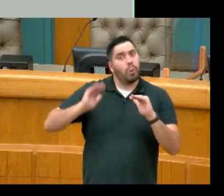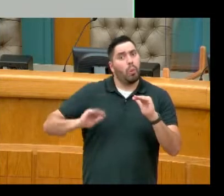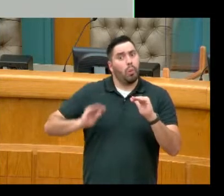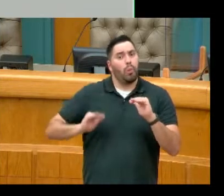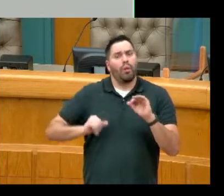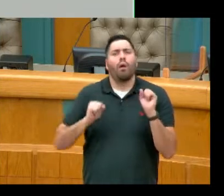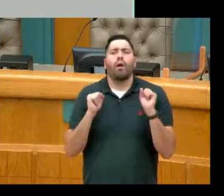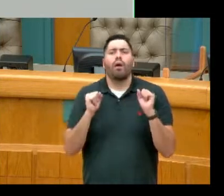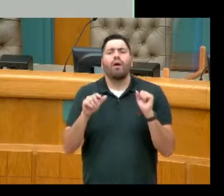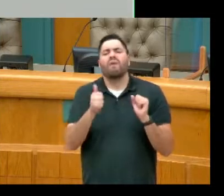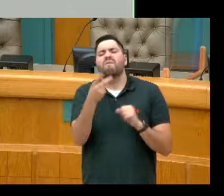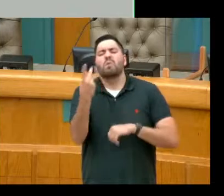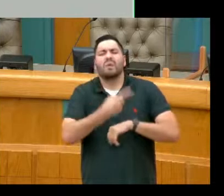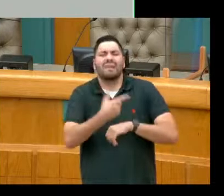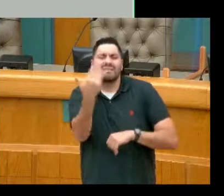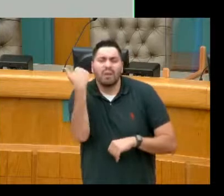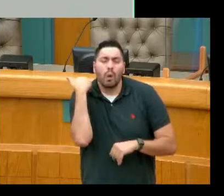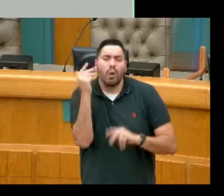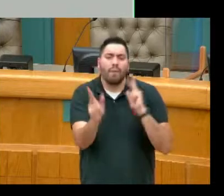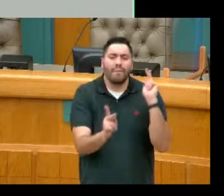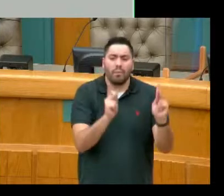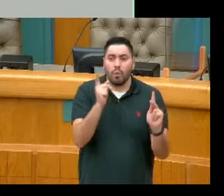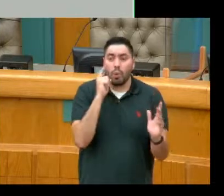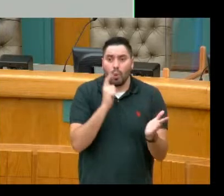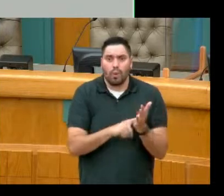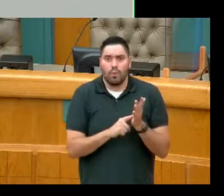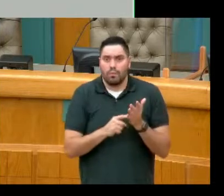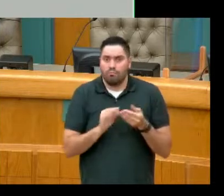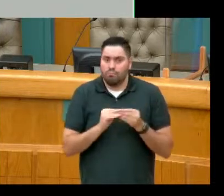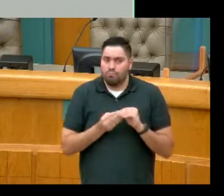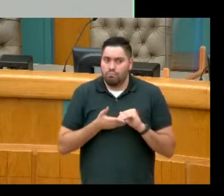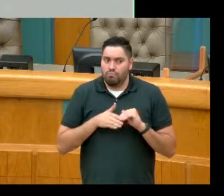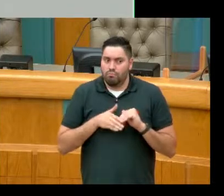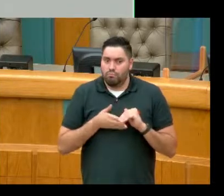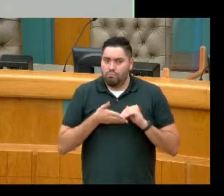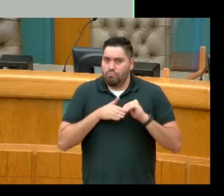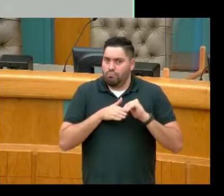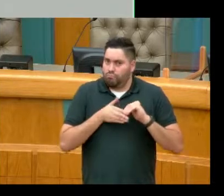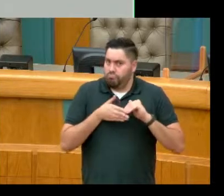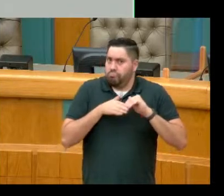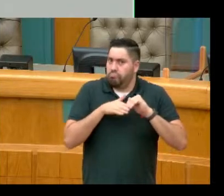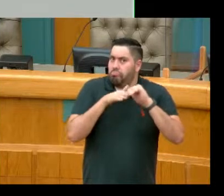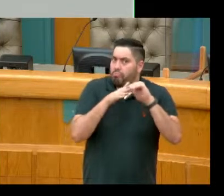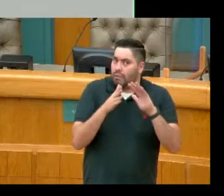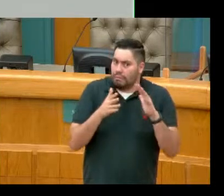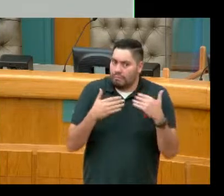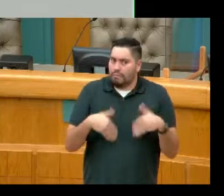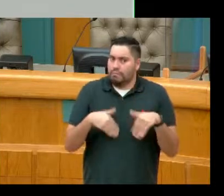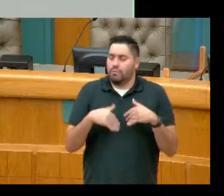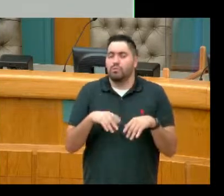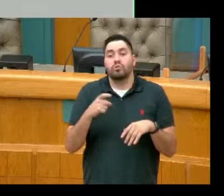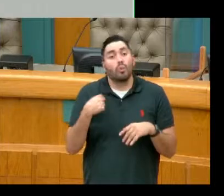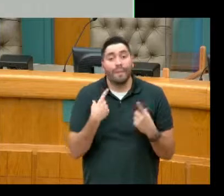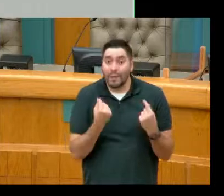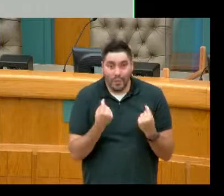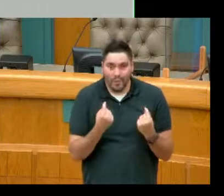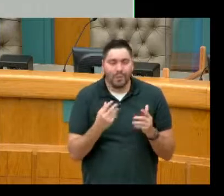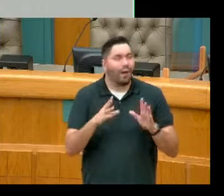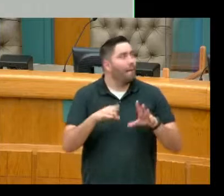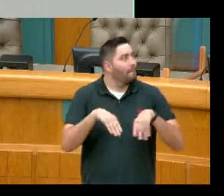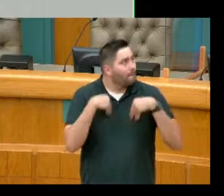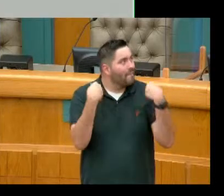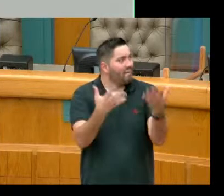22,880, and there are, we estimate that there's about 304 active cases in the Coastal Bend right now.